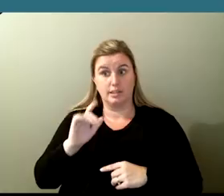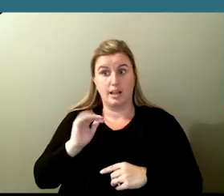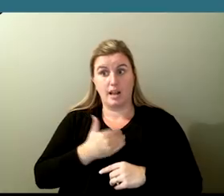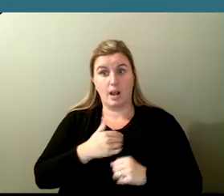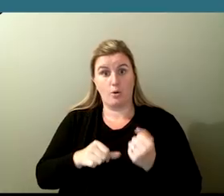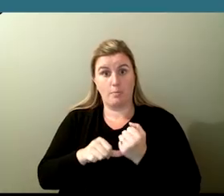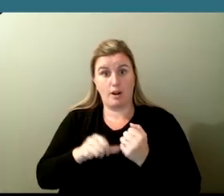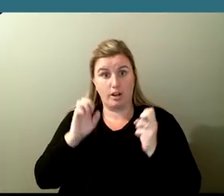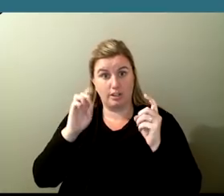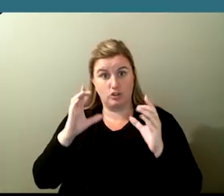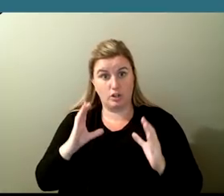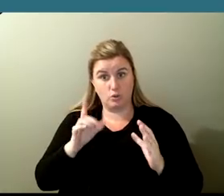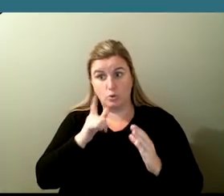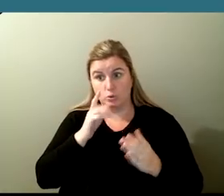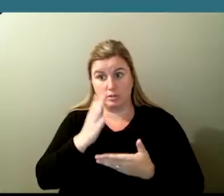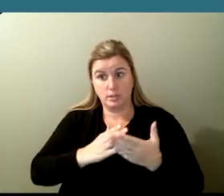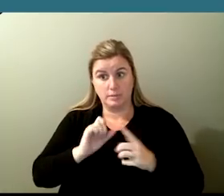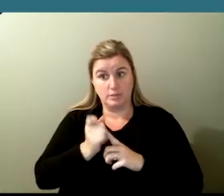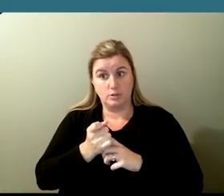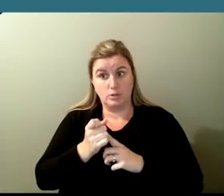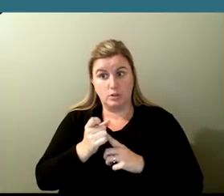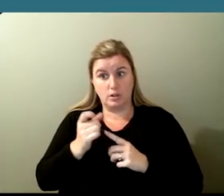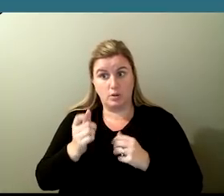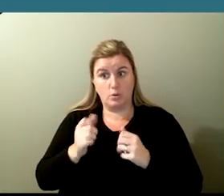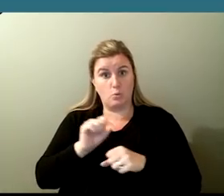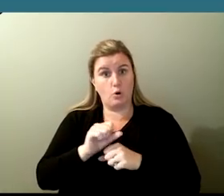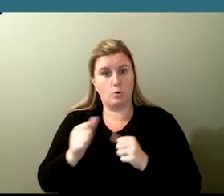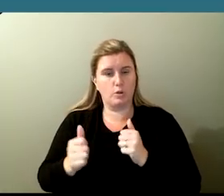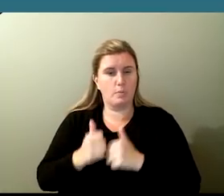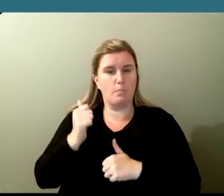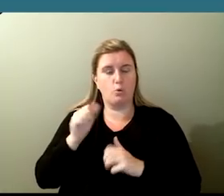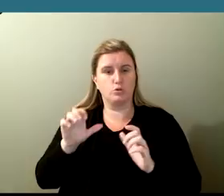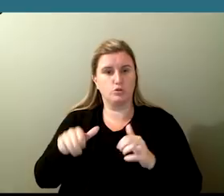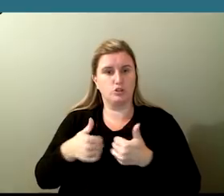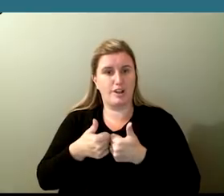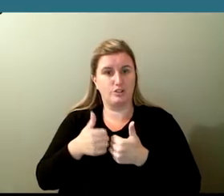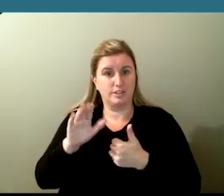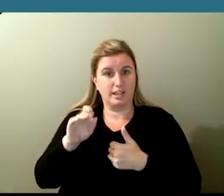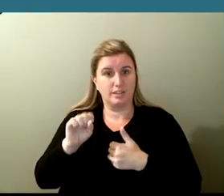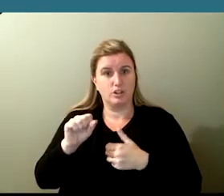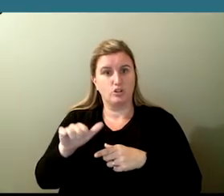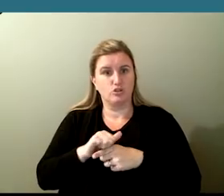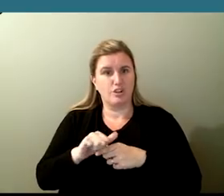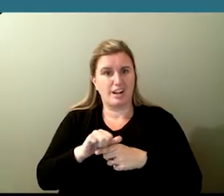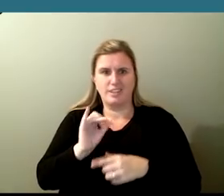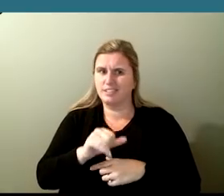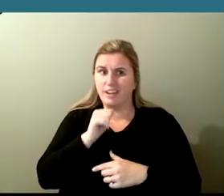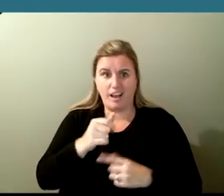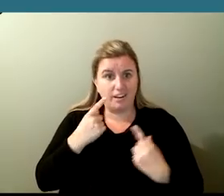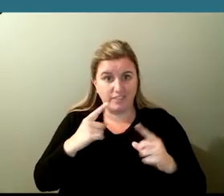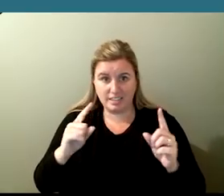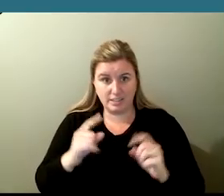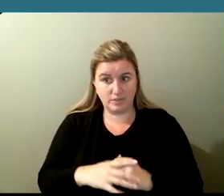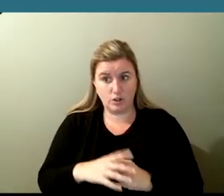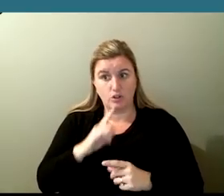peer educators, who in some cases work with the most challenging cases, are receiving training that is not effective,